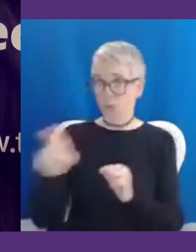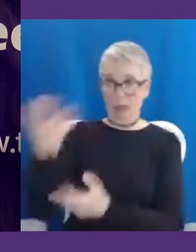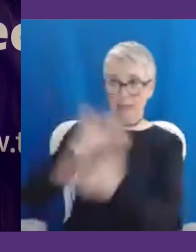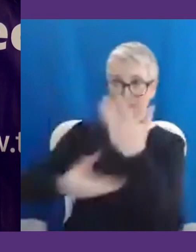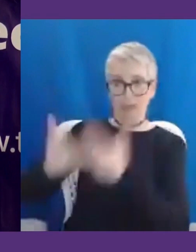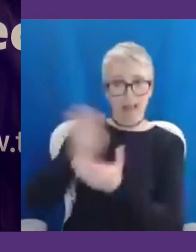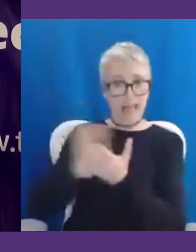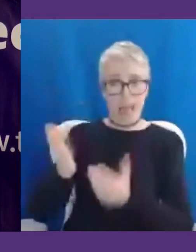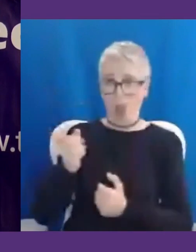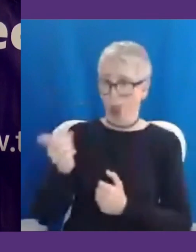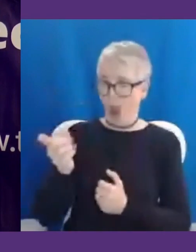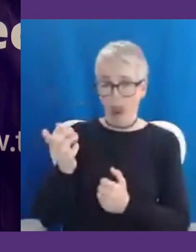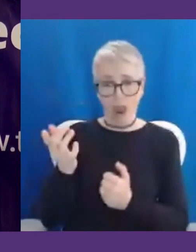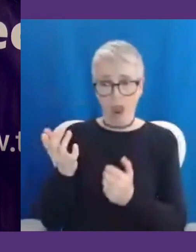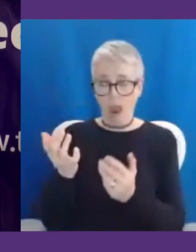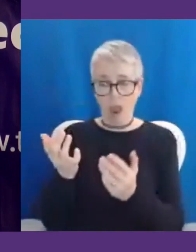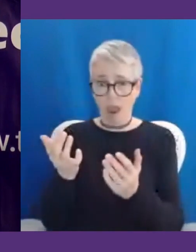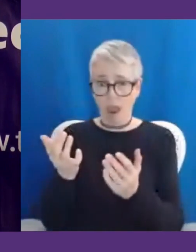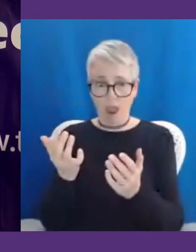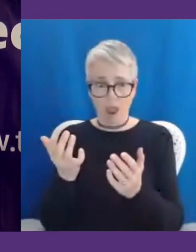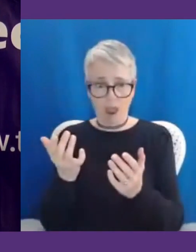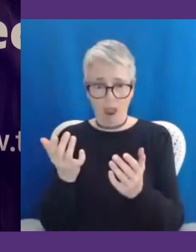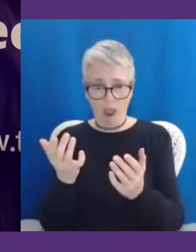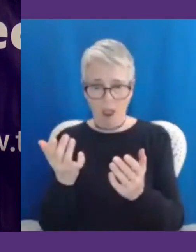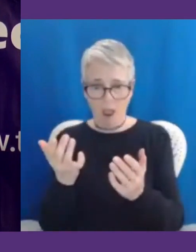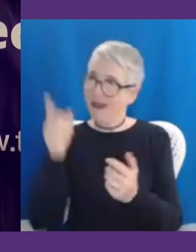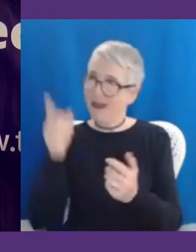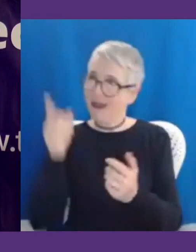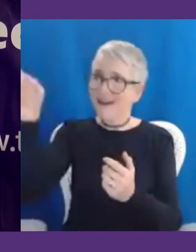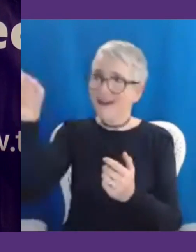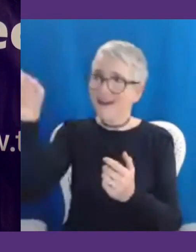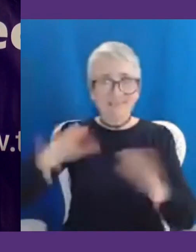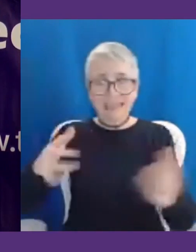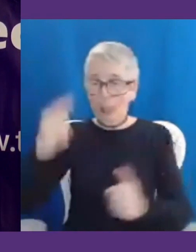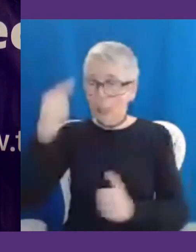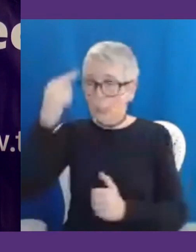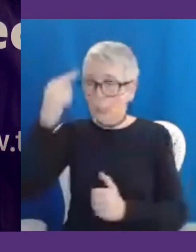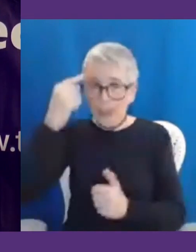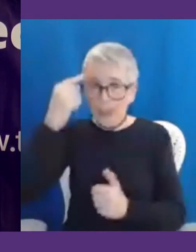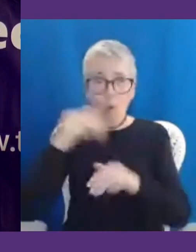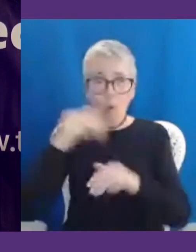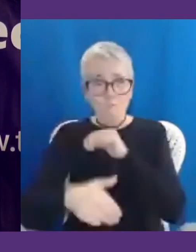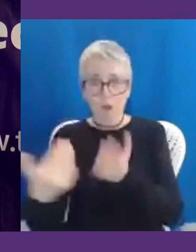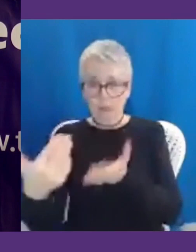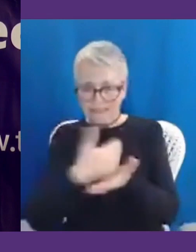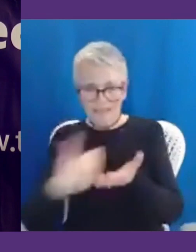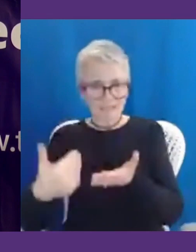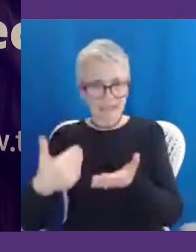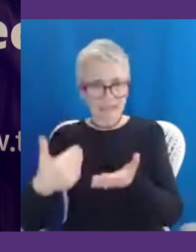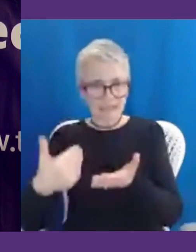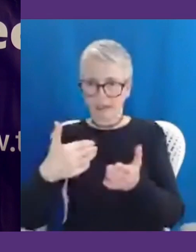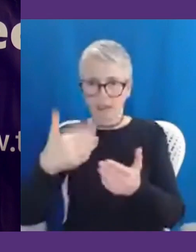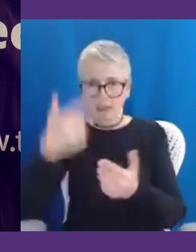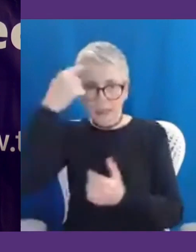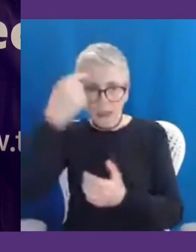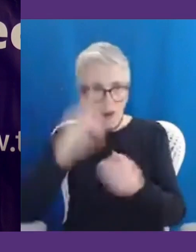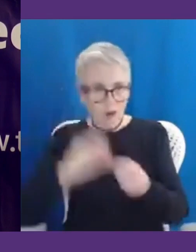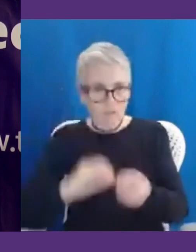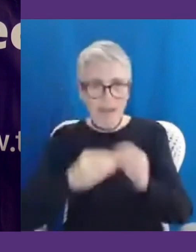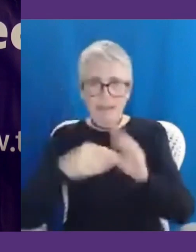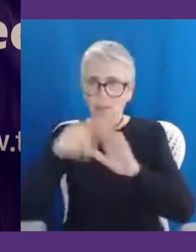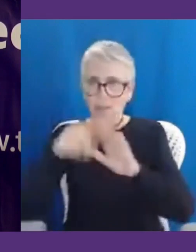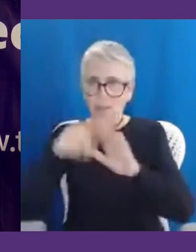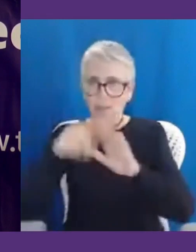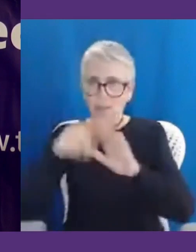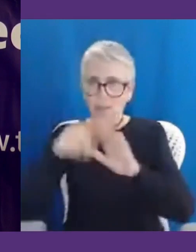of consideration of disability in some of the online safety policy, and finding a place for disabled voices to be heard in that discussion, I